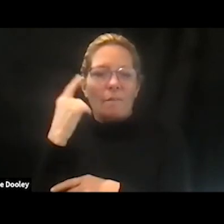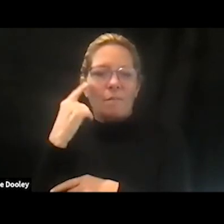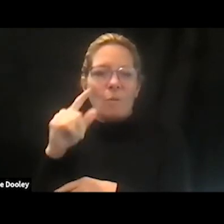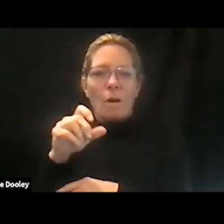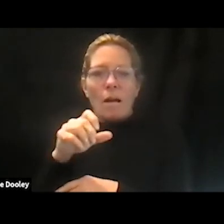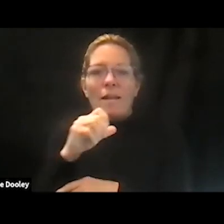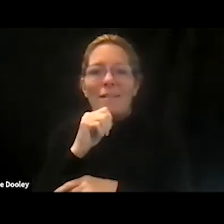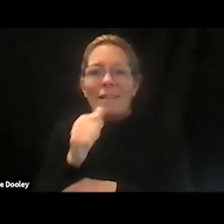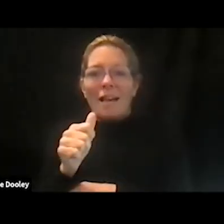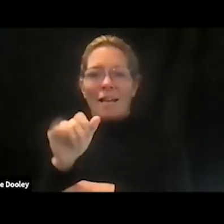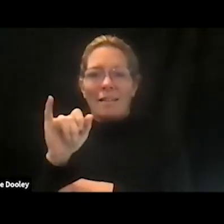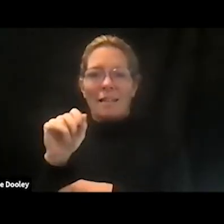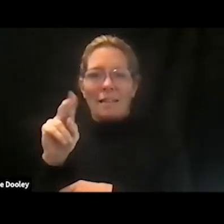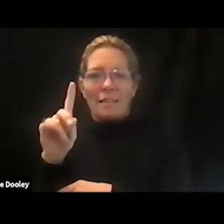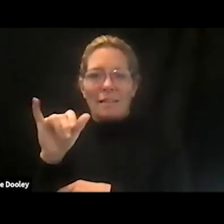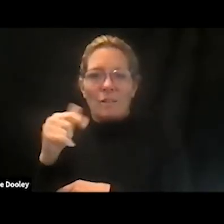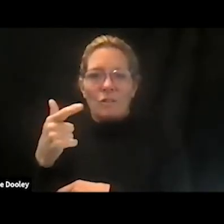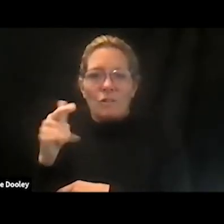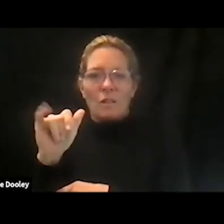movements?